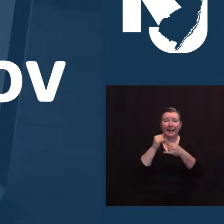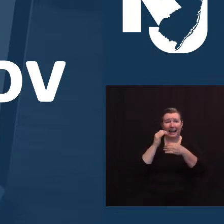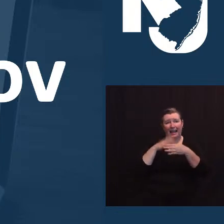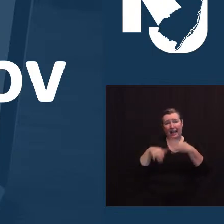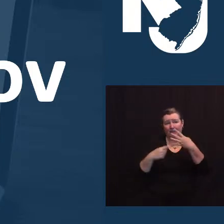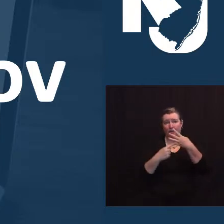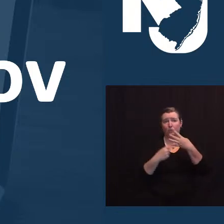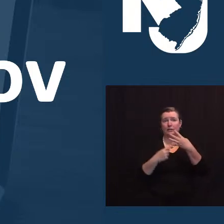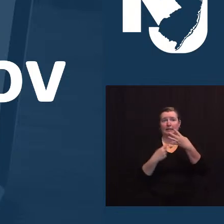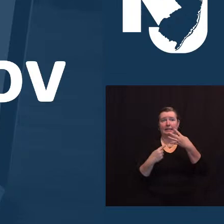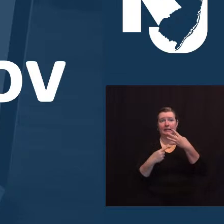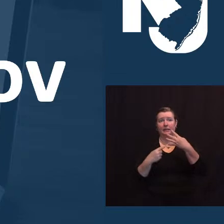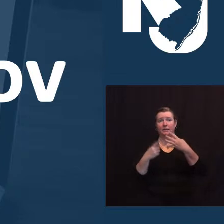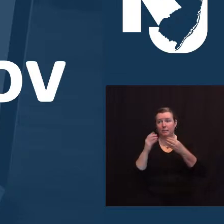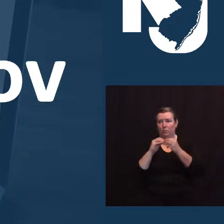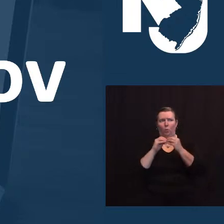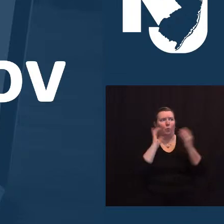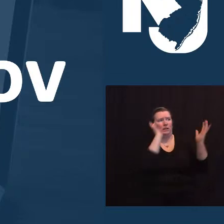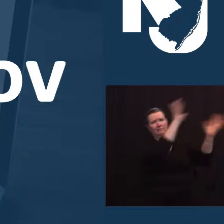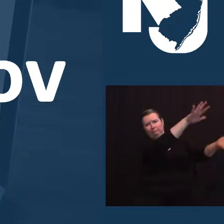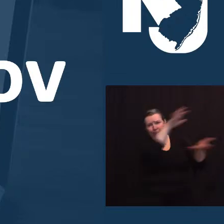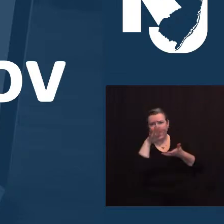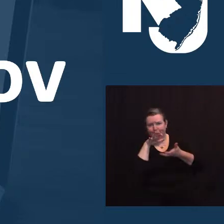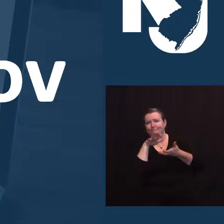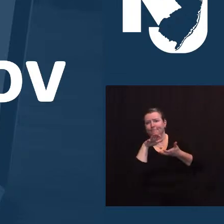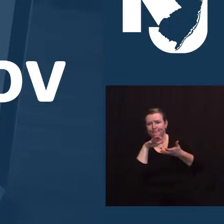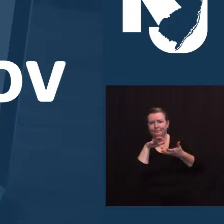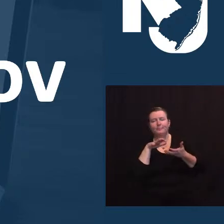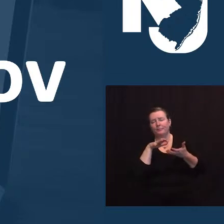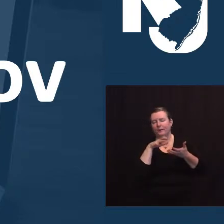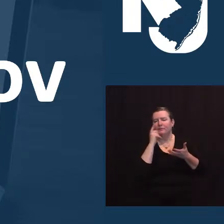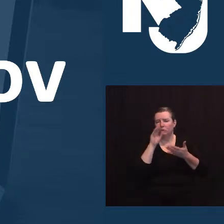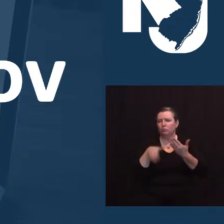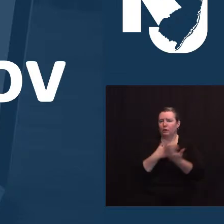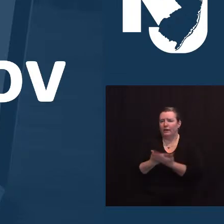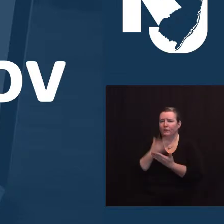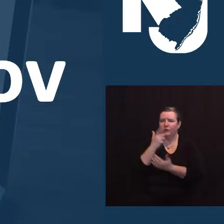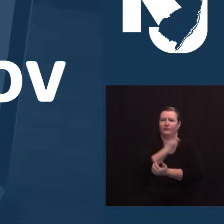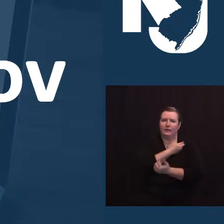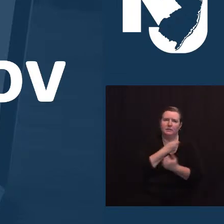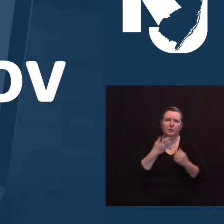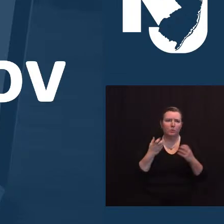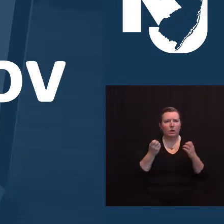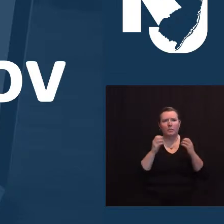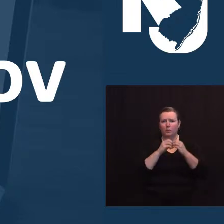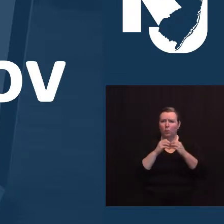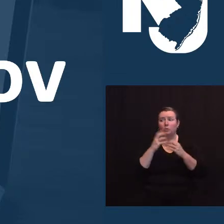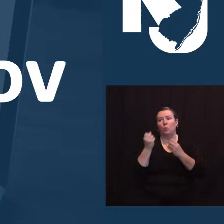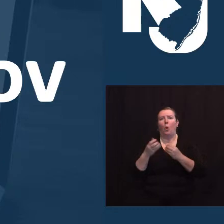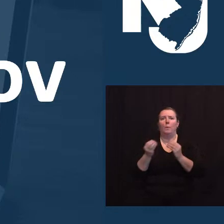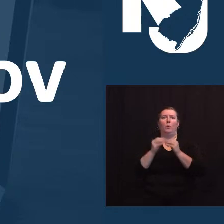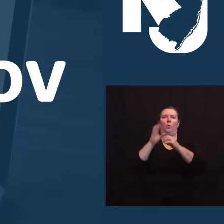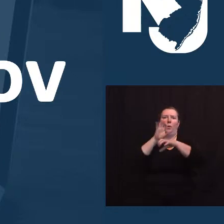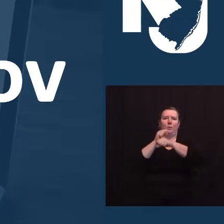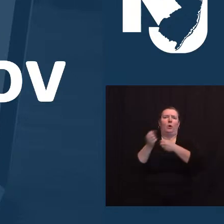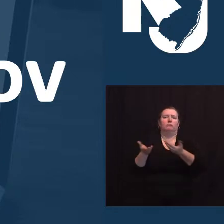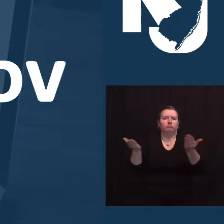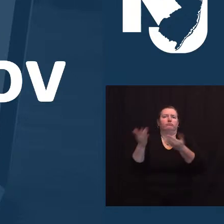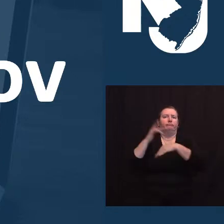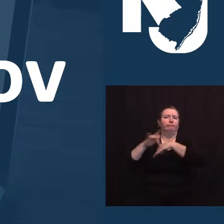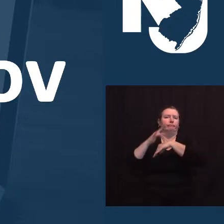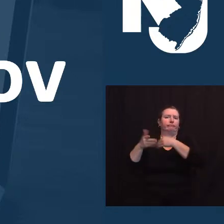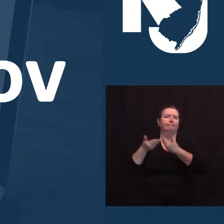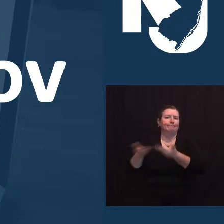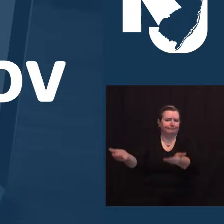supplies begin to grow significantly and that we can open up many more appointment slots. But make no mistake, we are